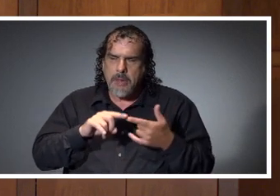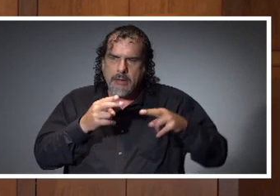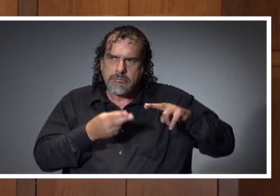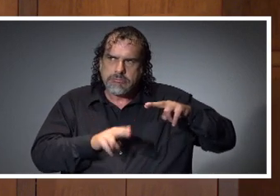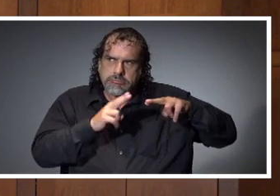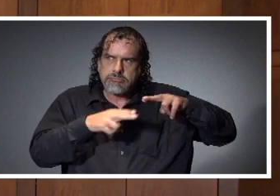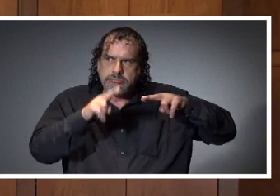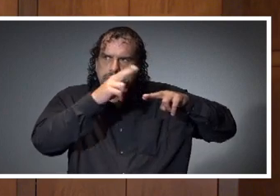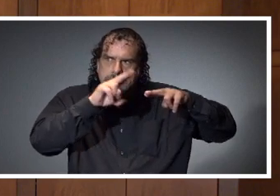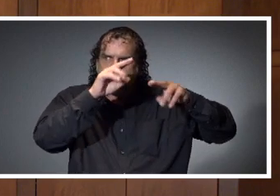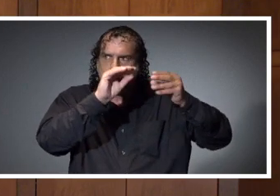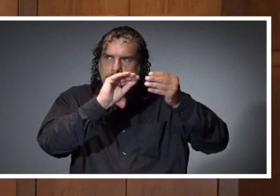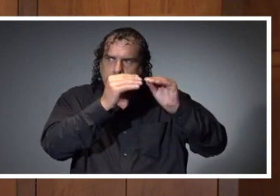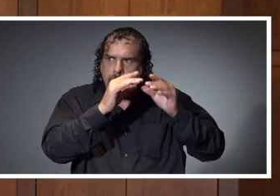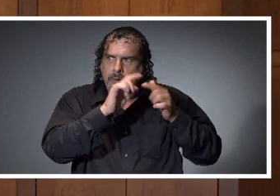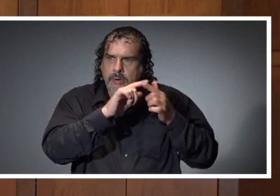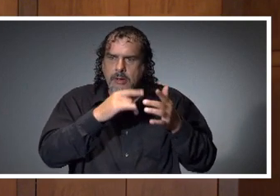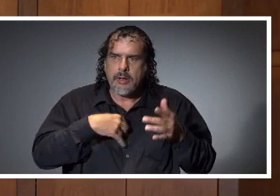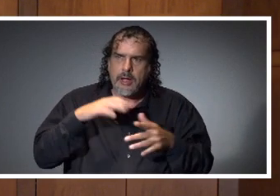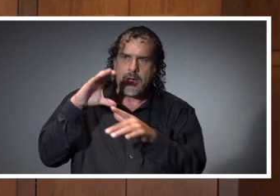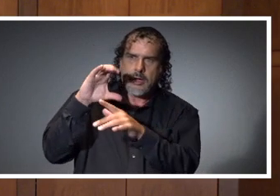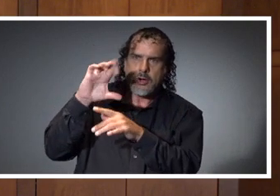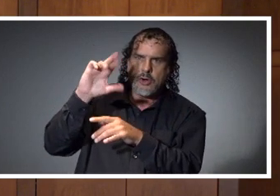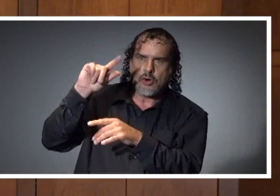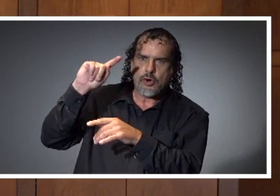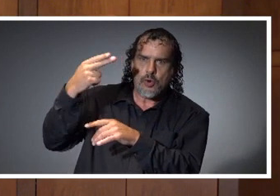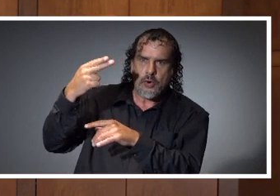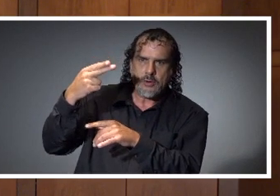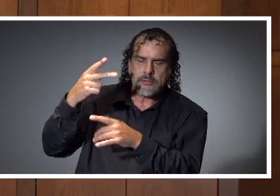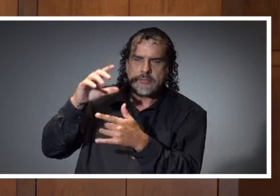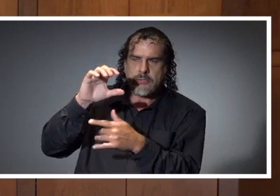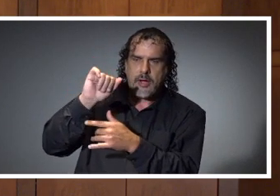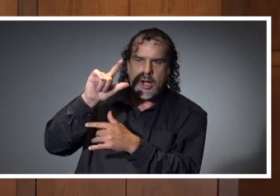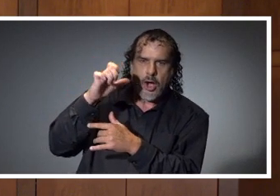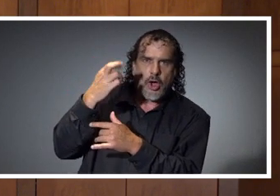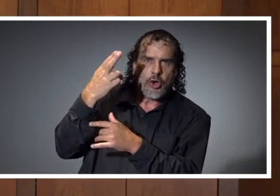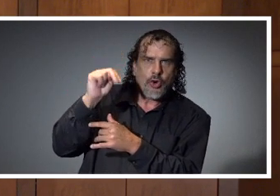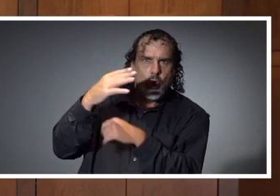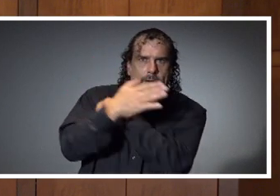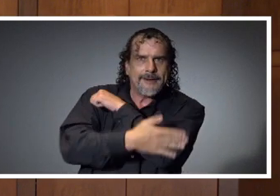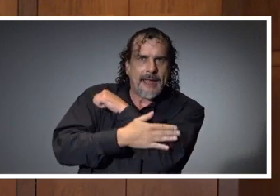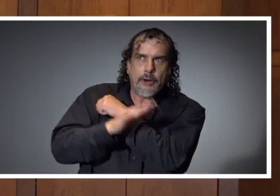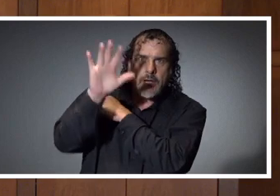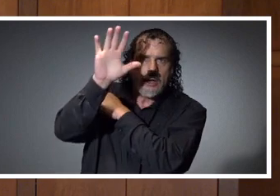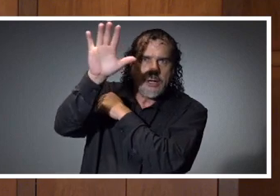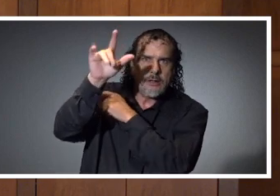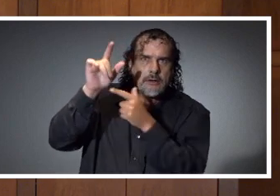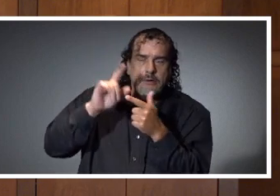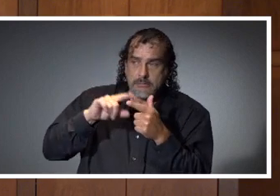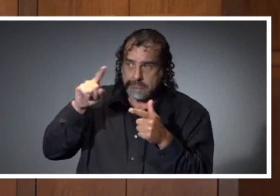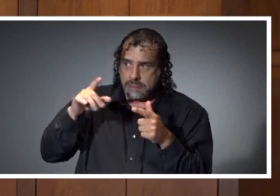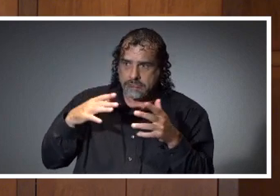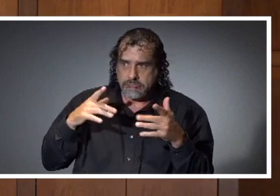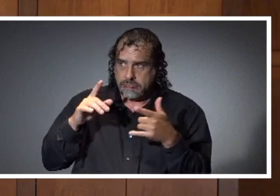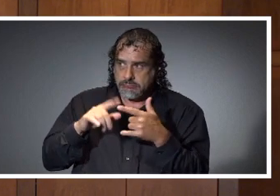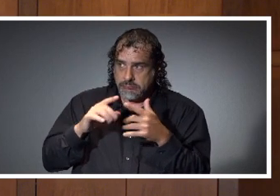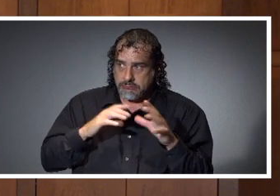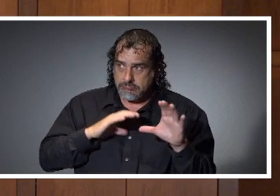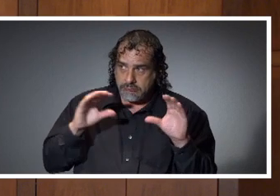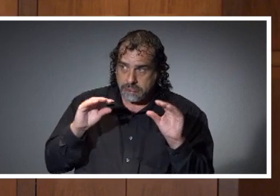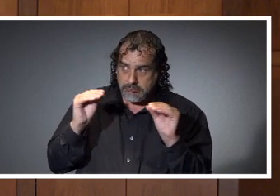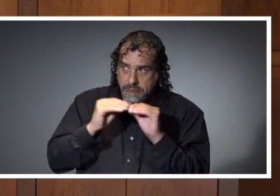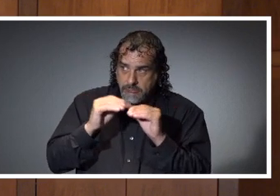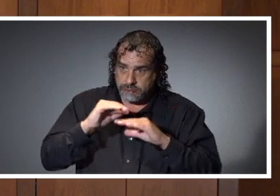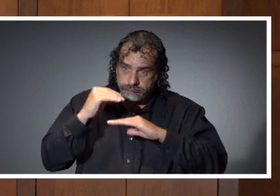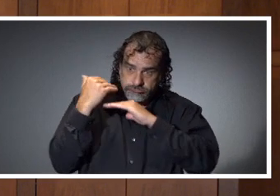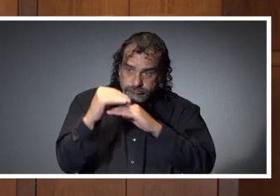in schools like Corinth, now Corinth County. Do you think that more should be done inside some of these school